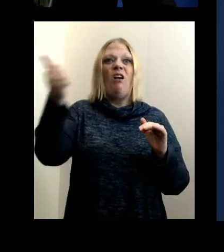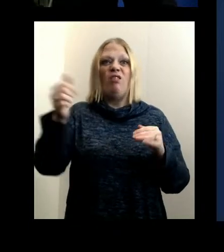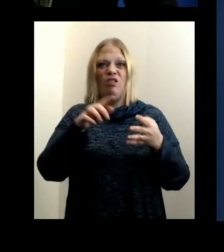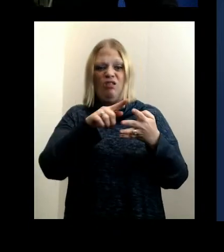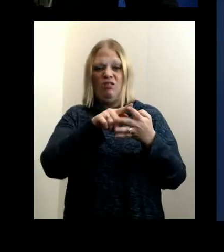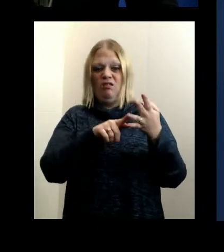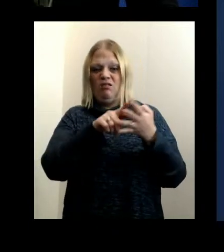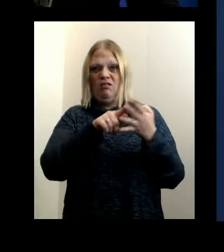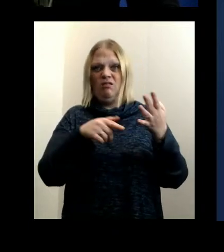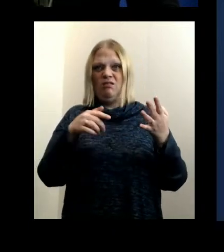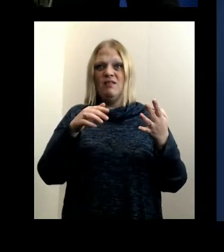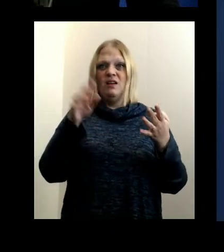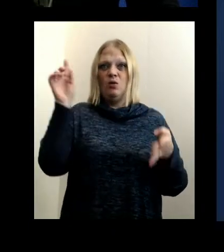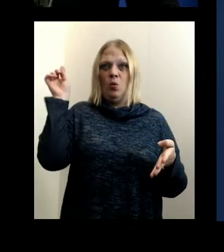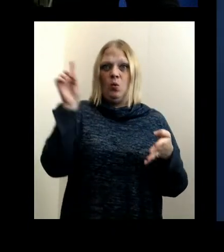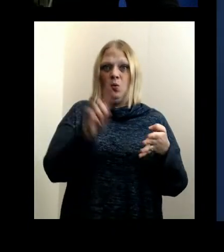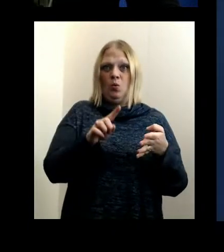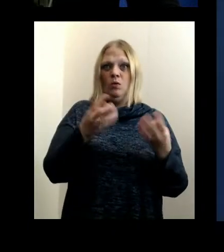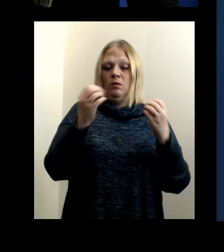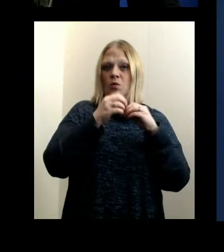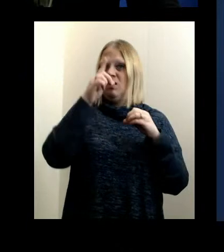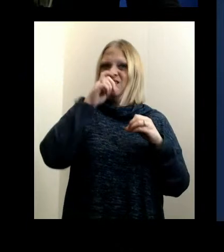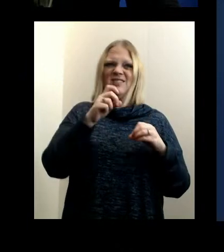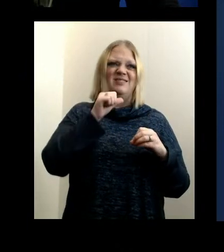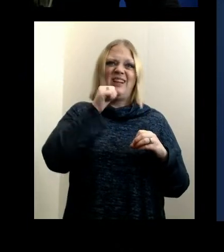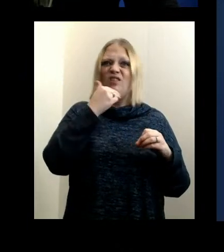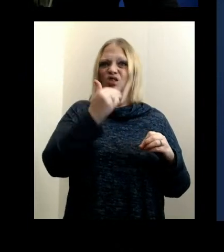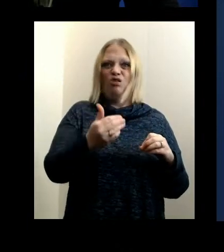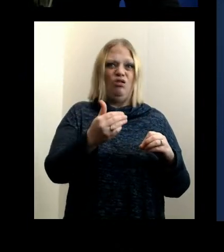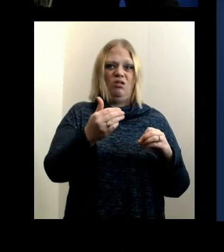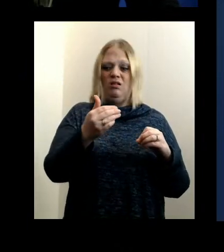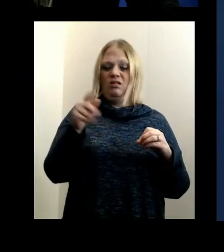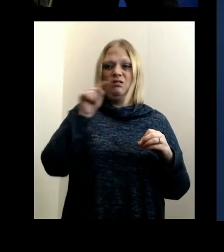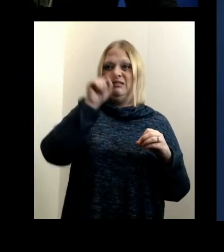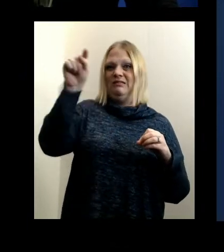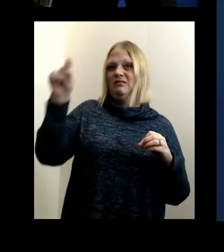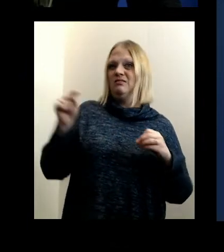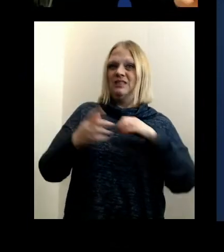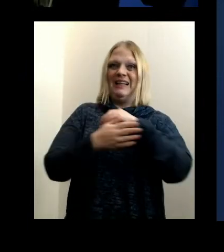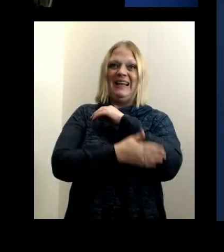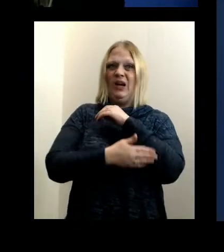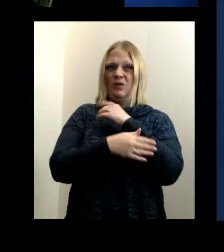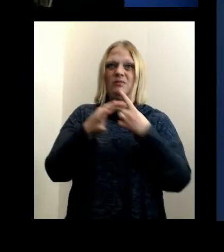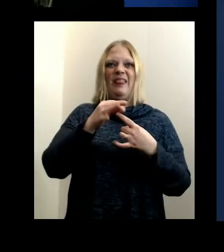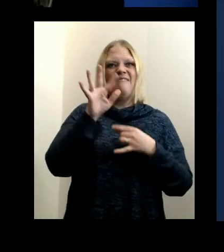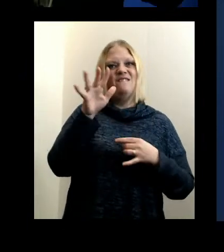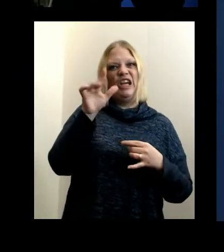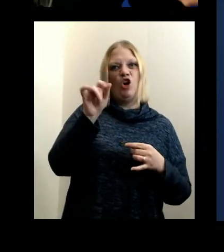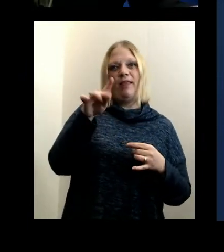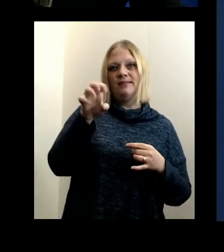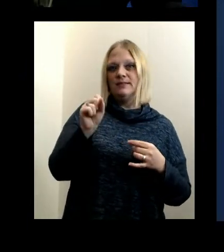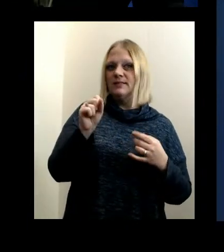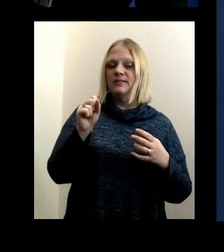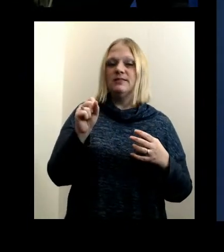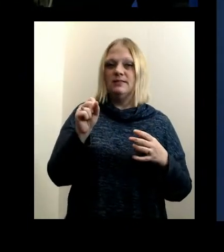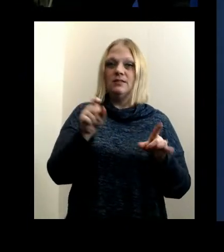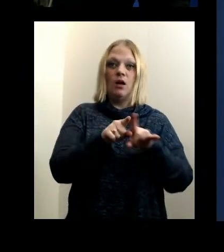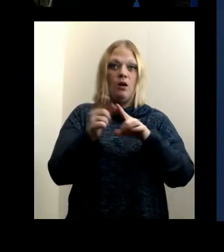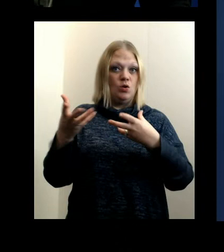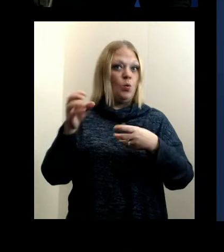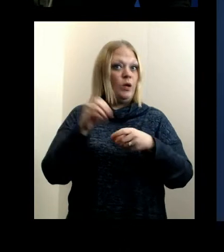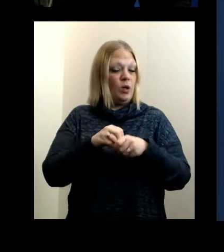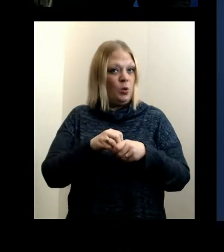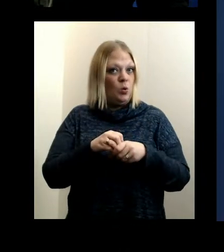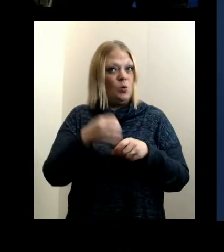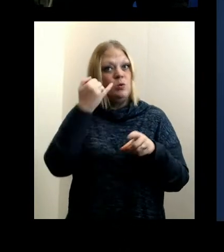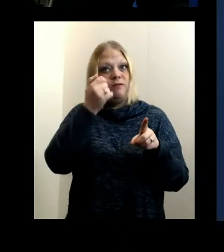trends too, because it's not good in some of these other counties and areas, especially the Finger Lakes region, which also includes, for those that